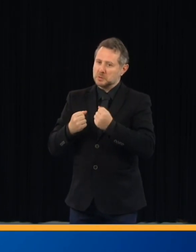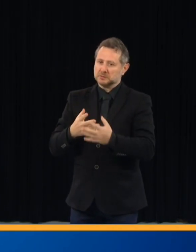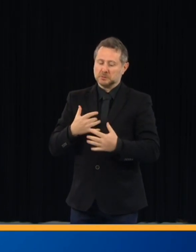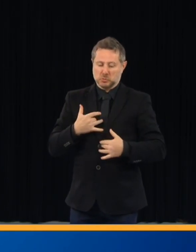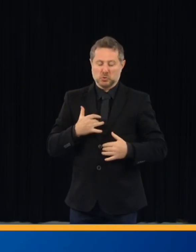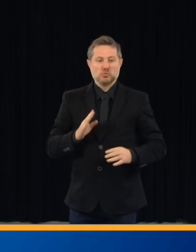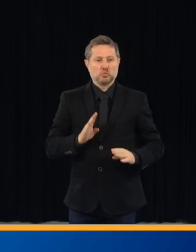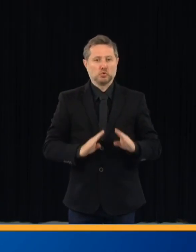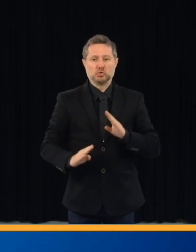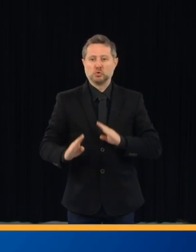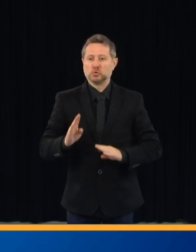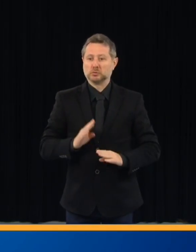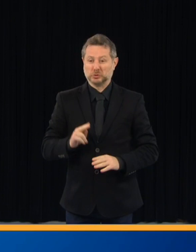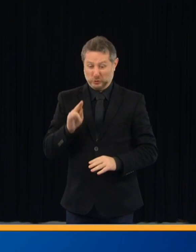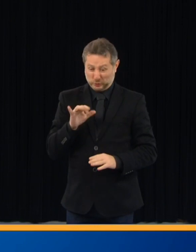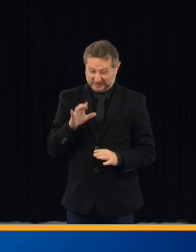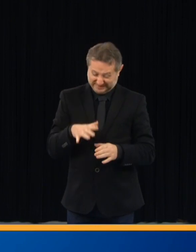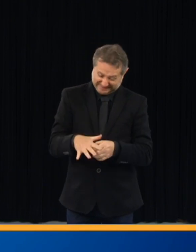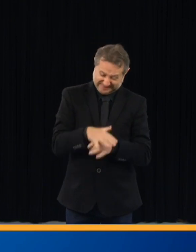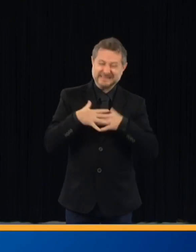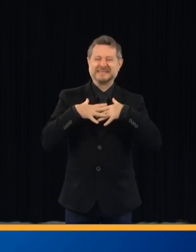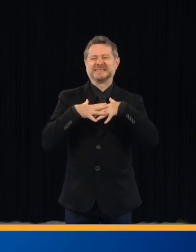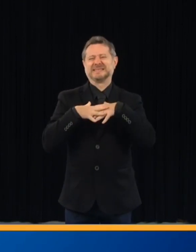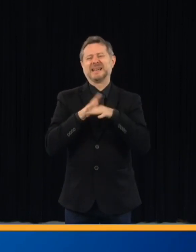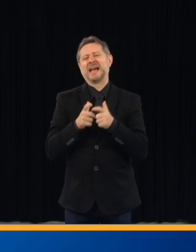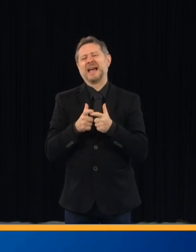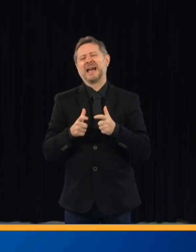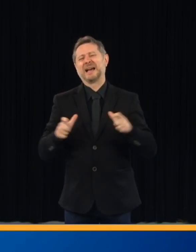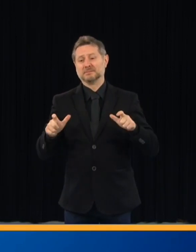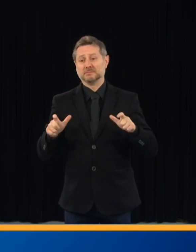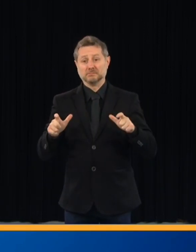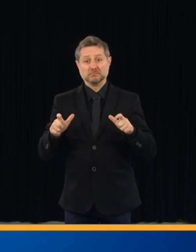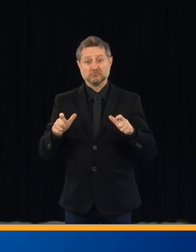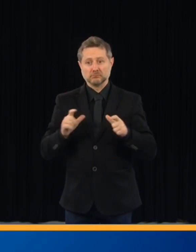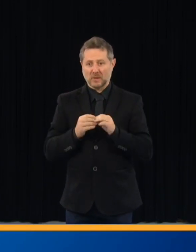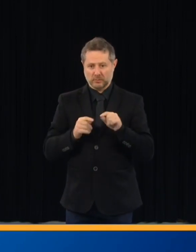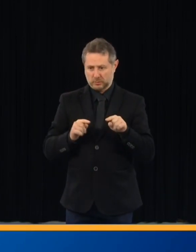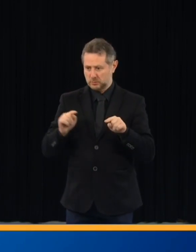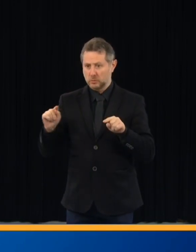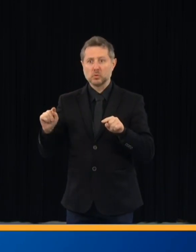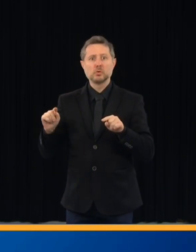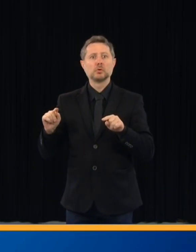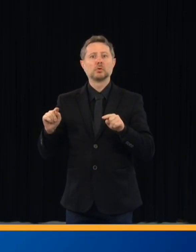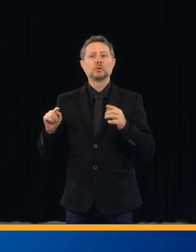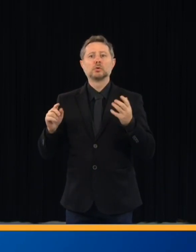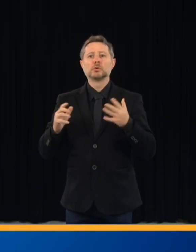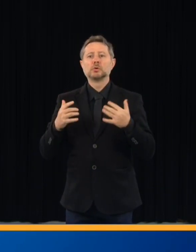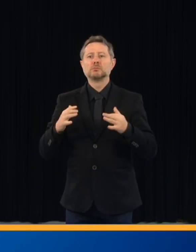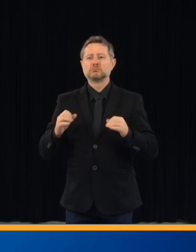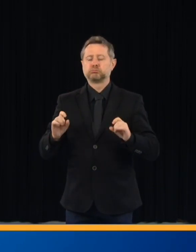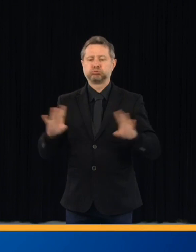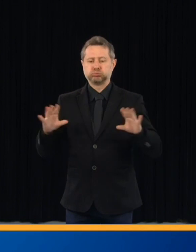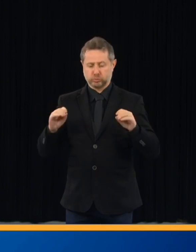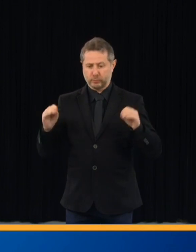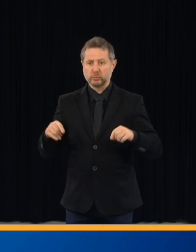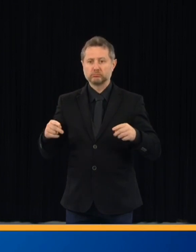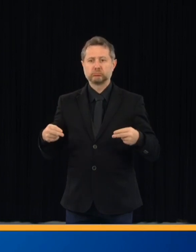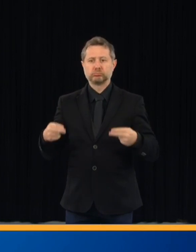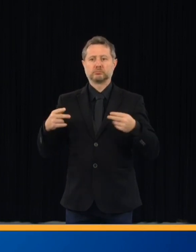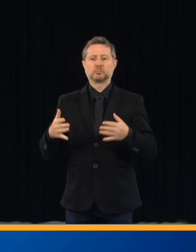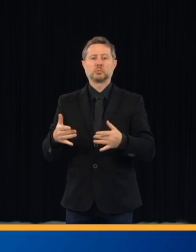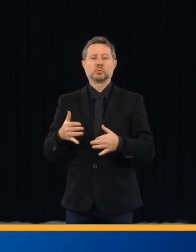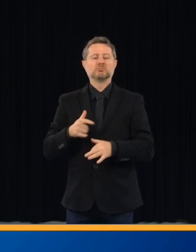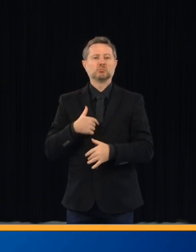much larger than Westchester, Nassau, or Suffolk. So those numbers are concerning, and